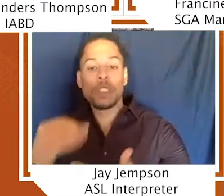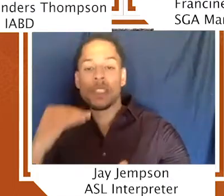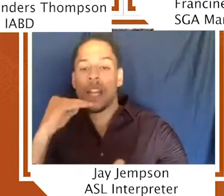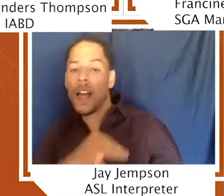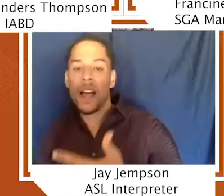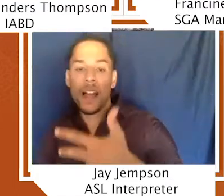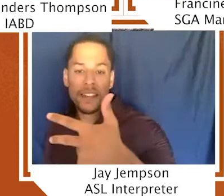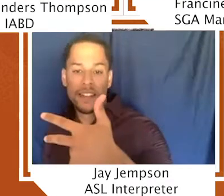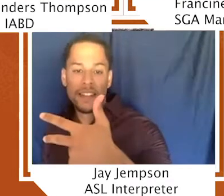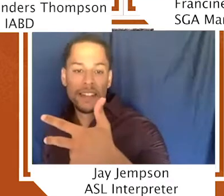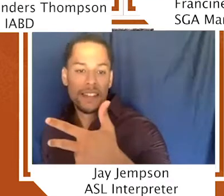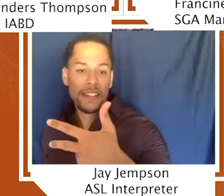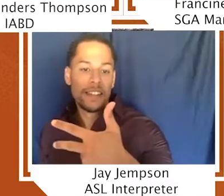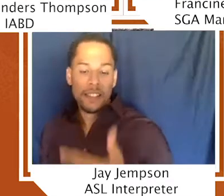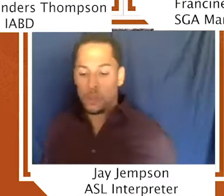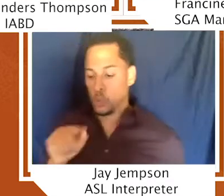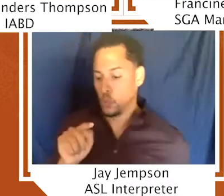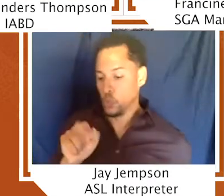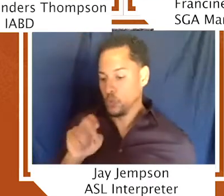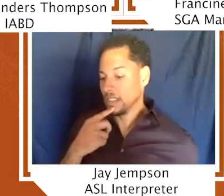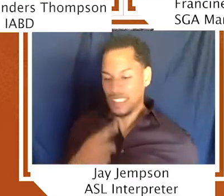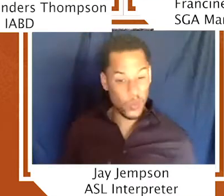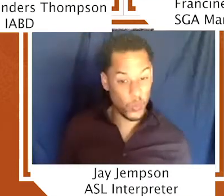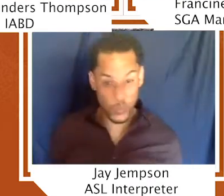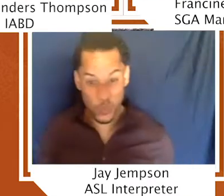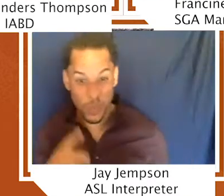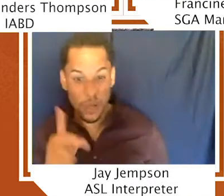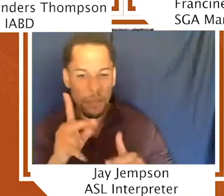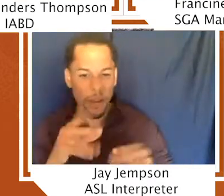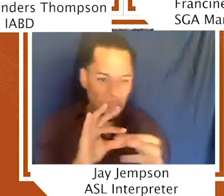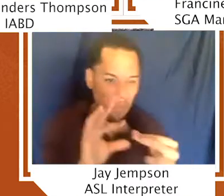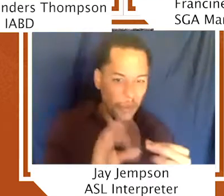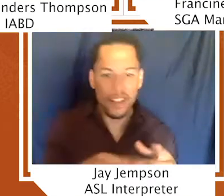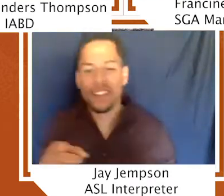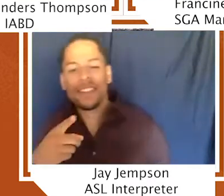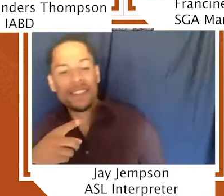I also need, look, if y'all haven't been paying attention to this chat been on fire.